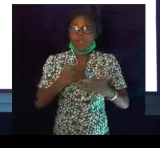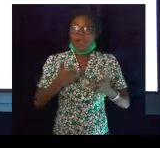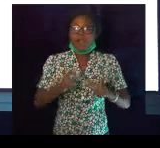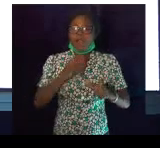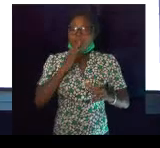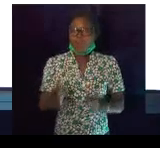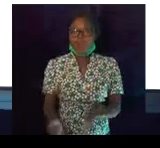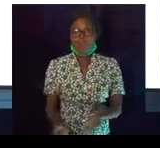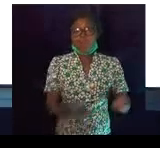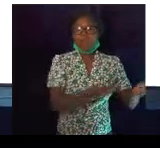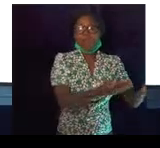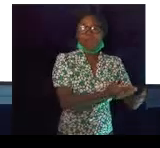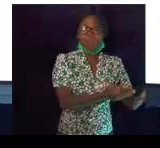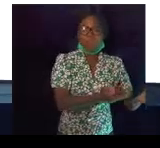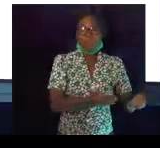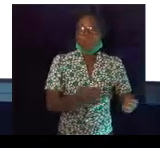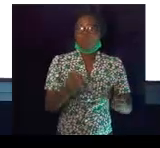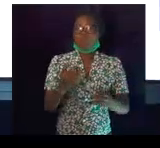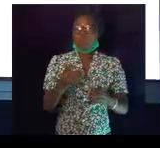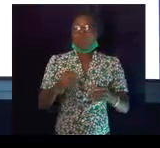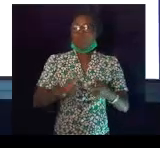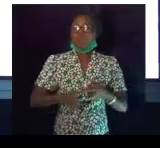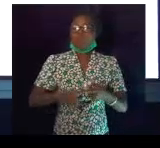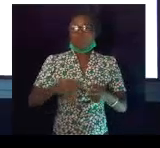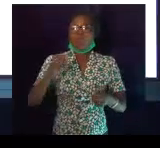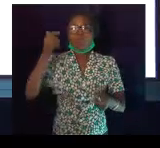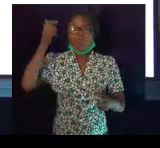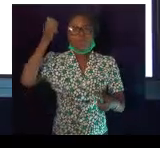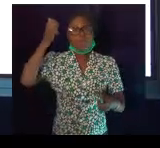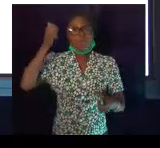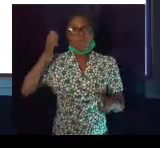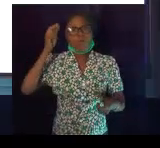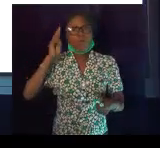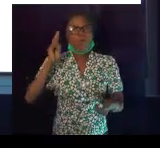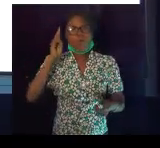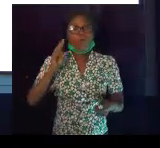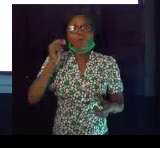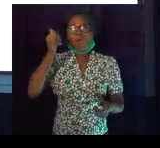Now, let me hand you over to Uncle Agbaje, the